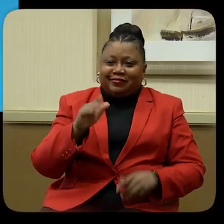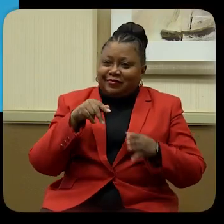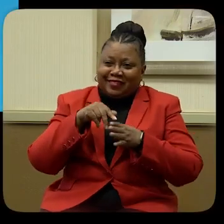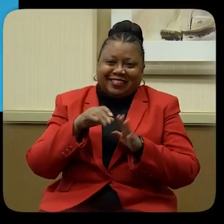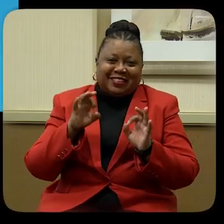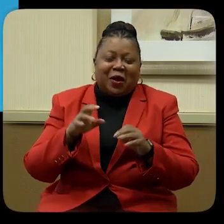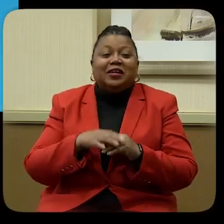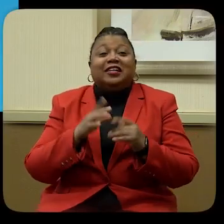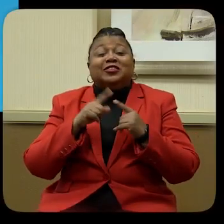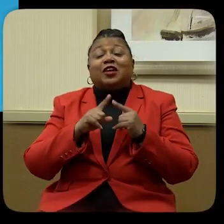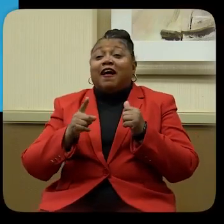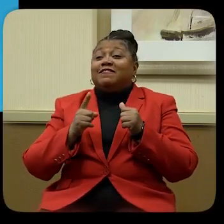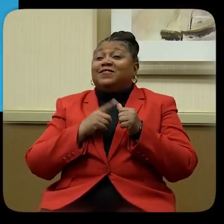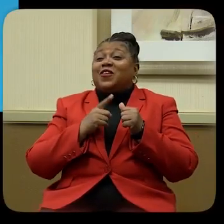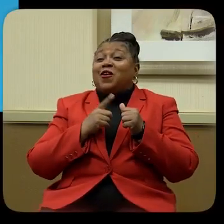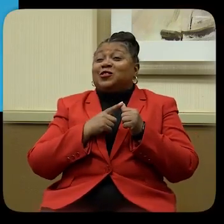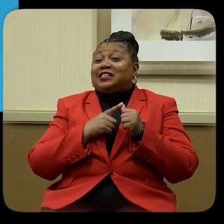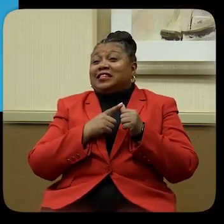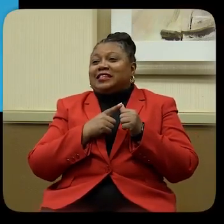right. So our first